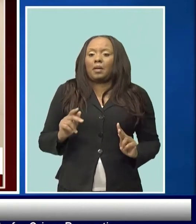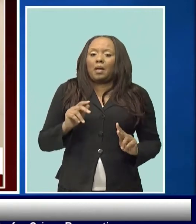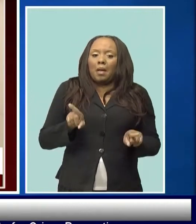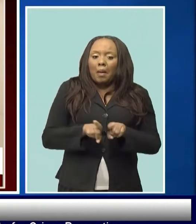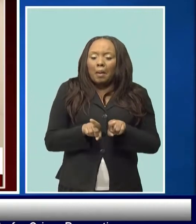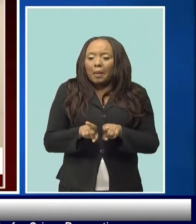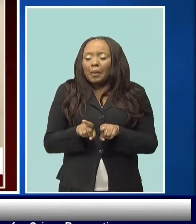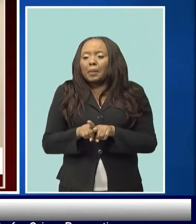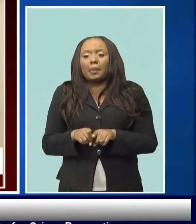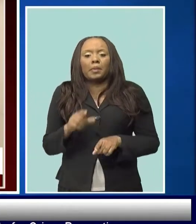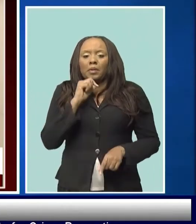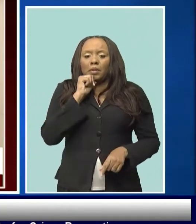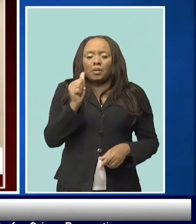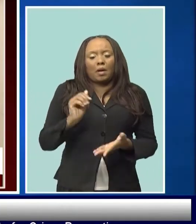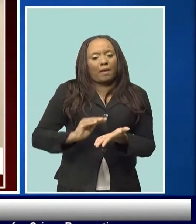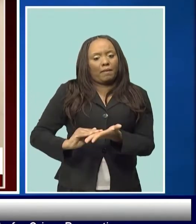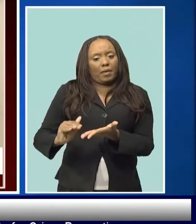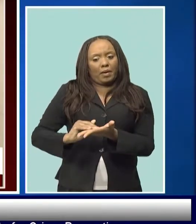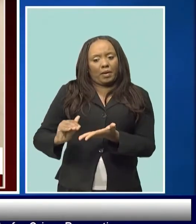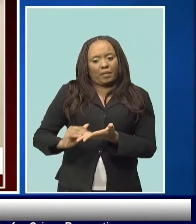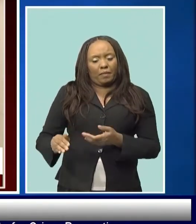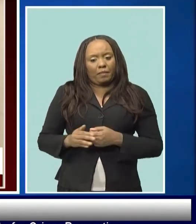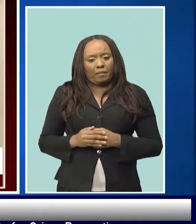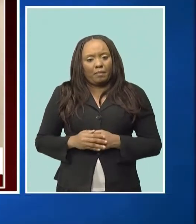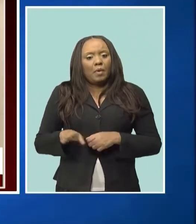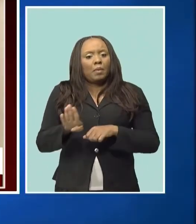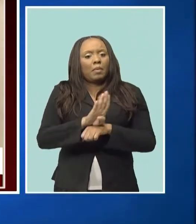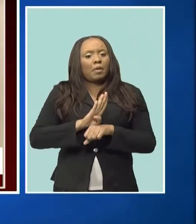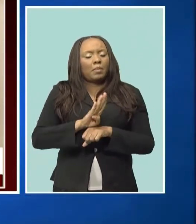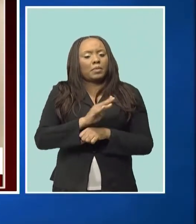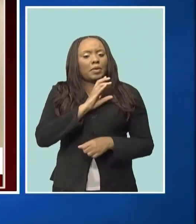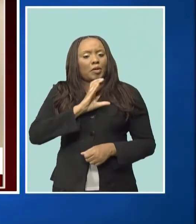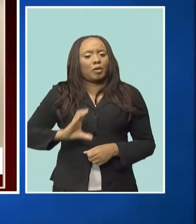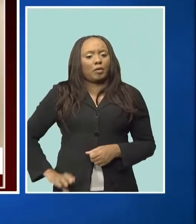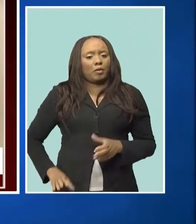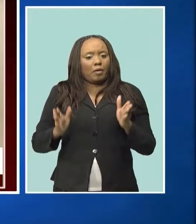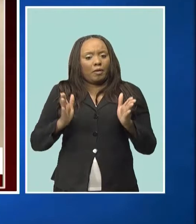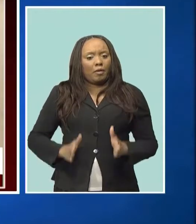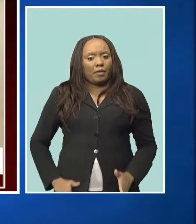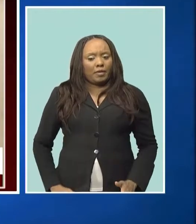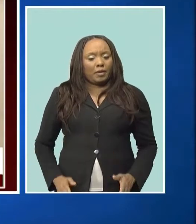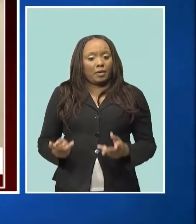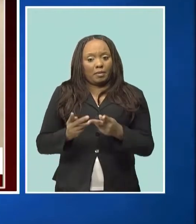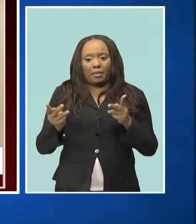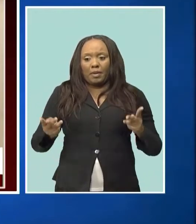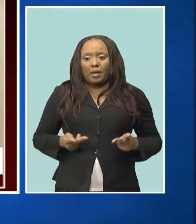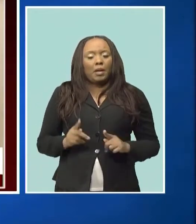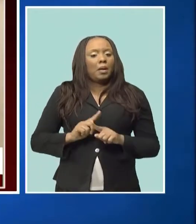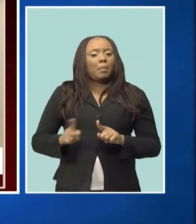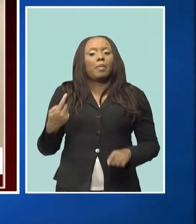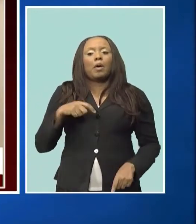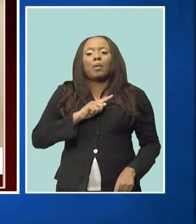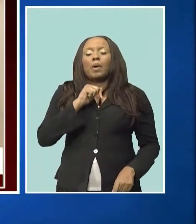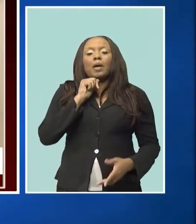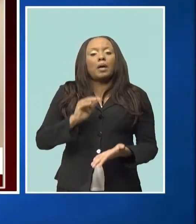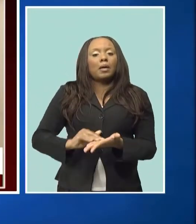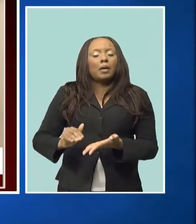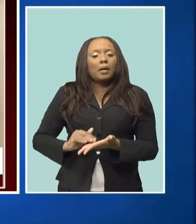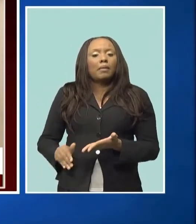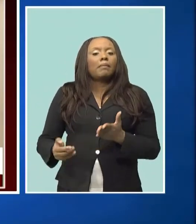have a very high recidivism rate, sometimes up to 70%, because they're not given that second